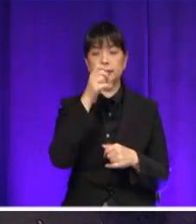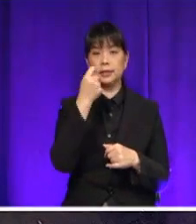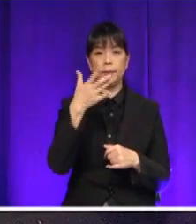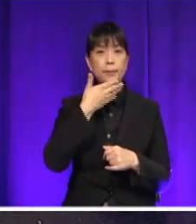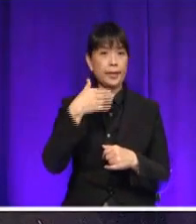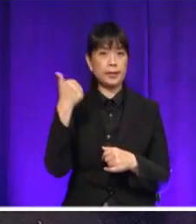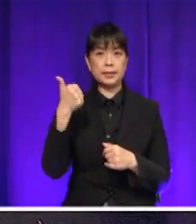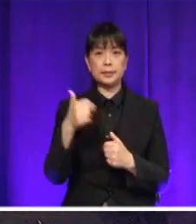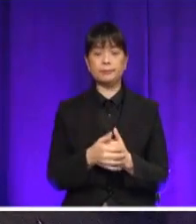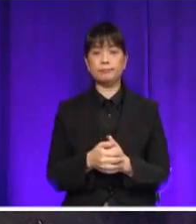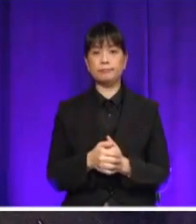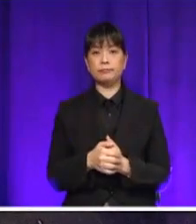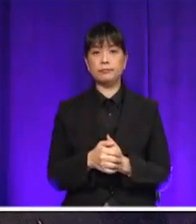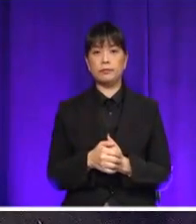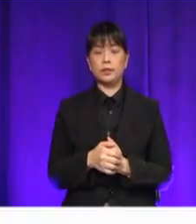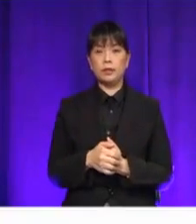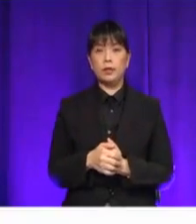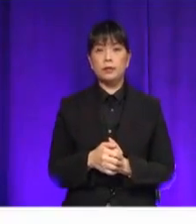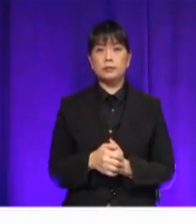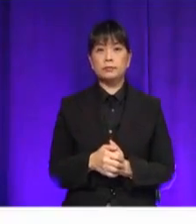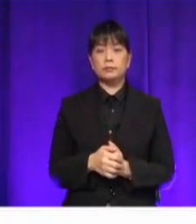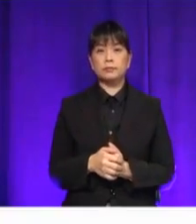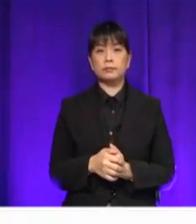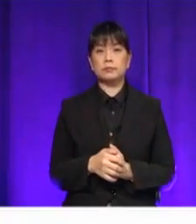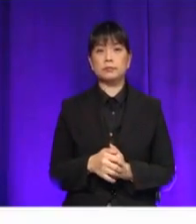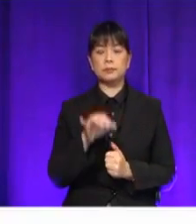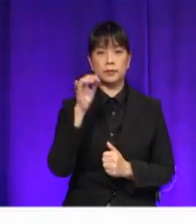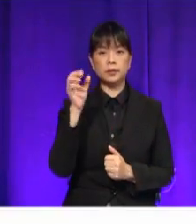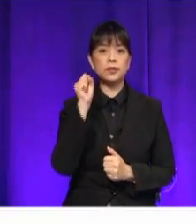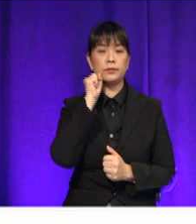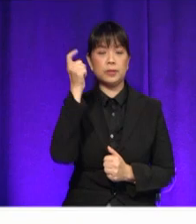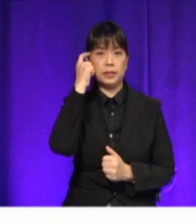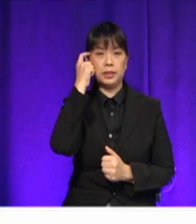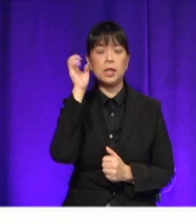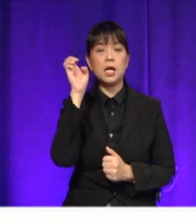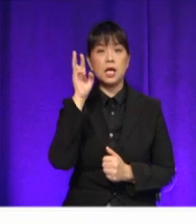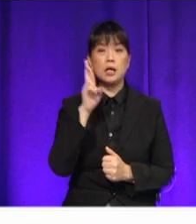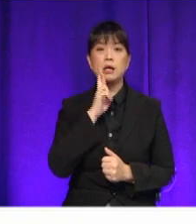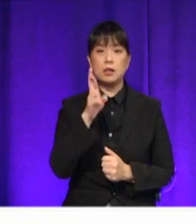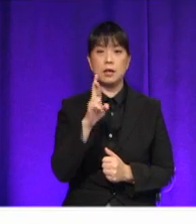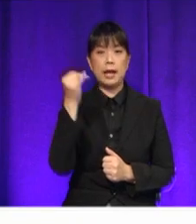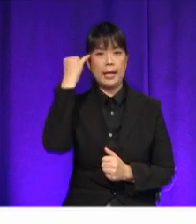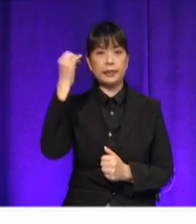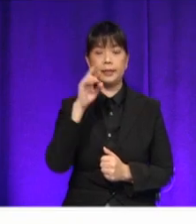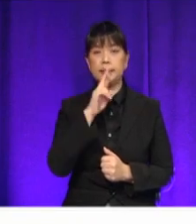others' ideas? Yes, teacher. I think my idea is the best because